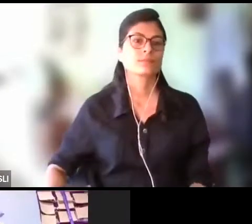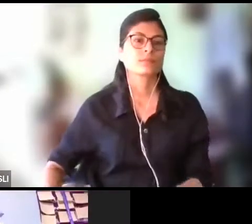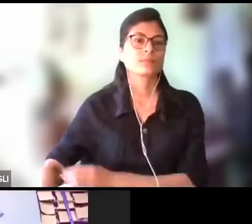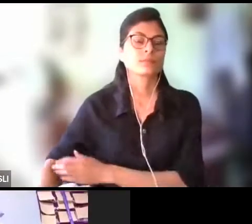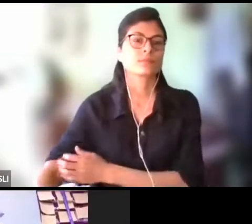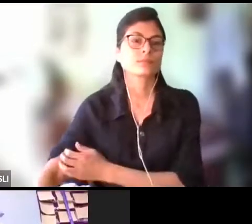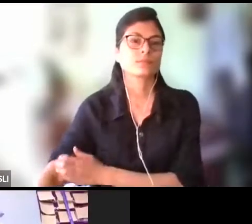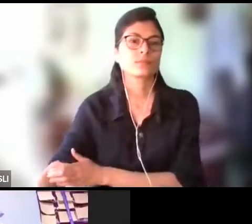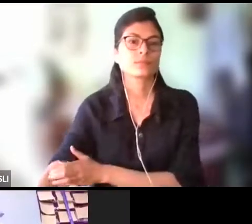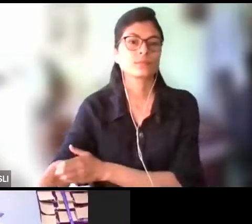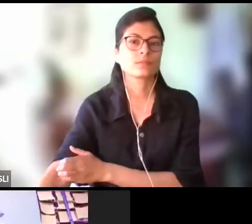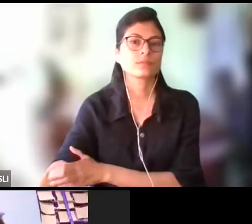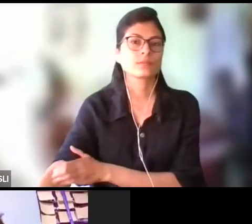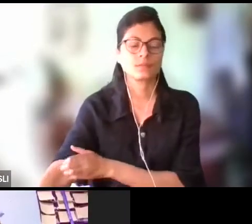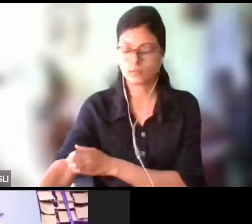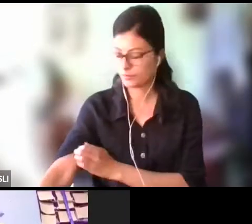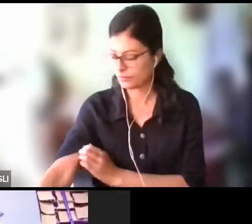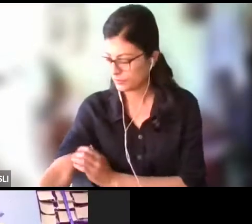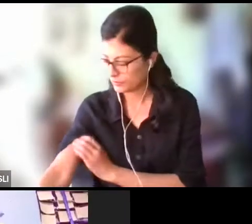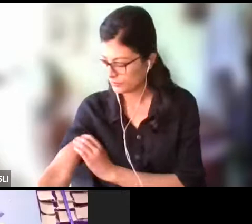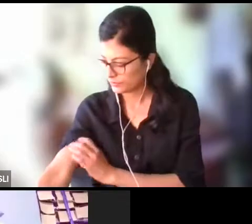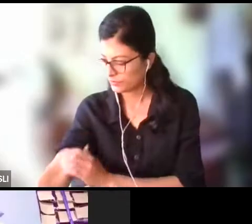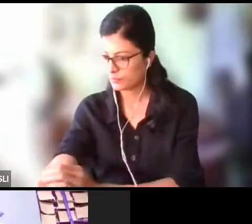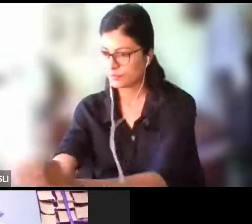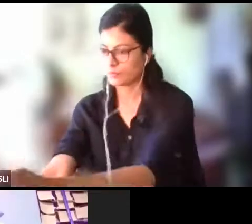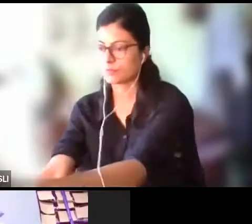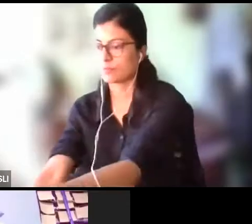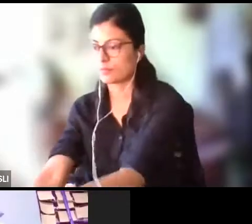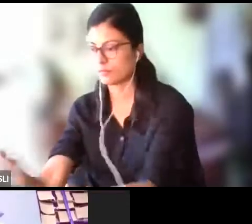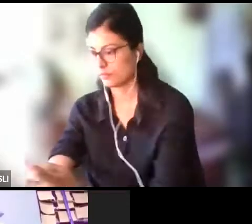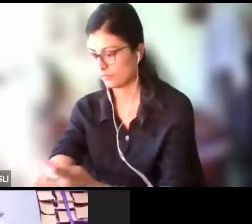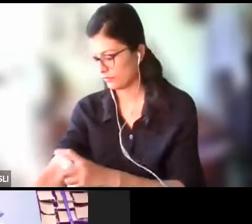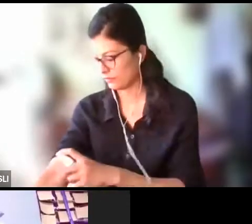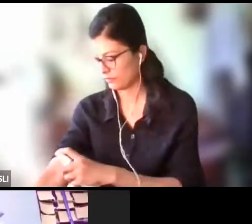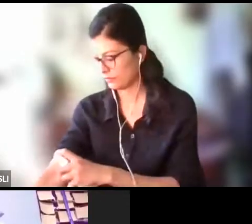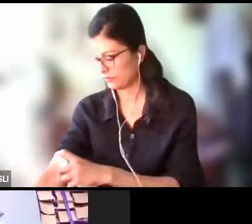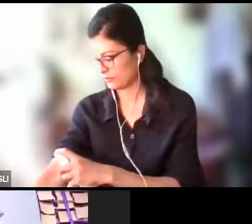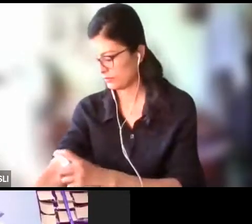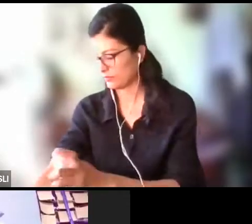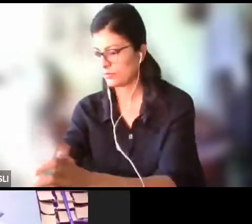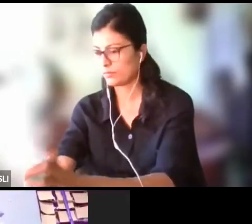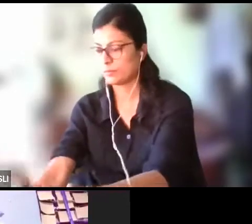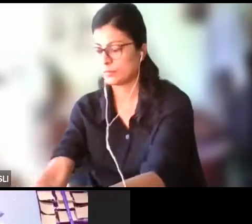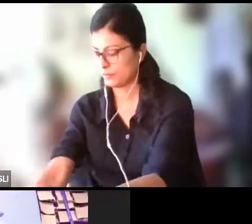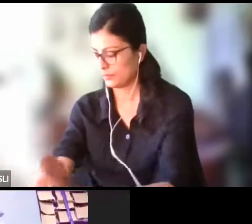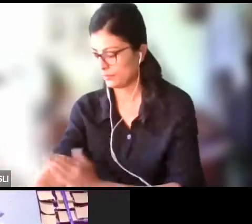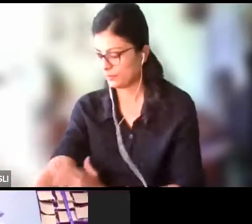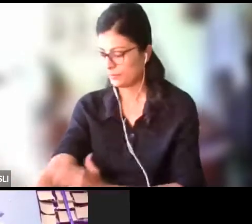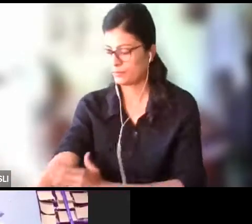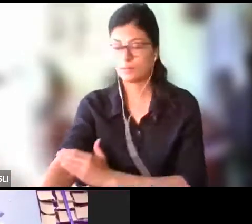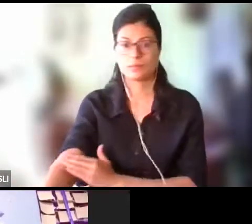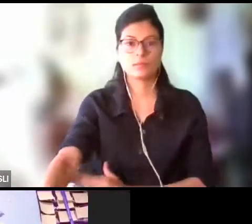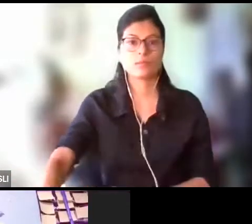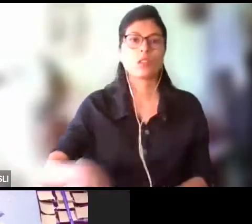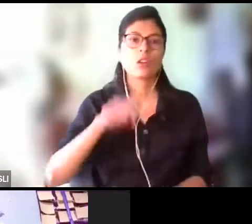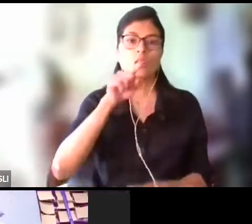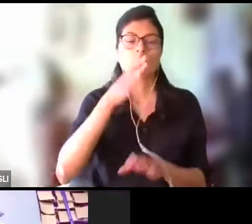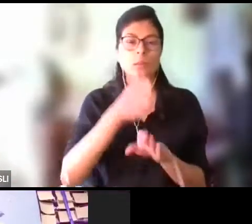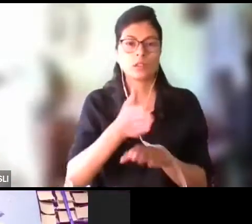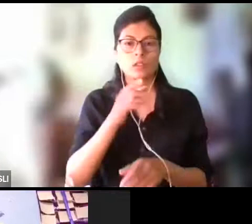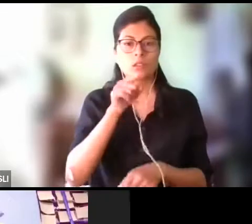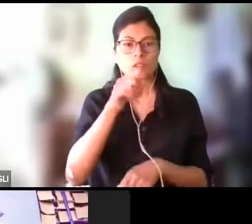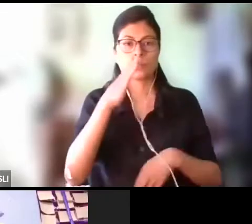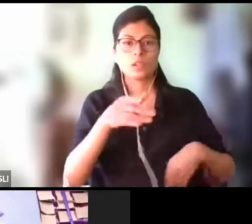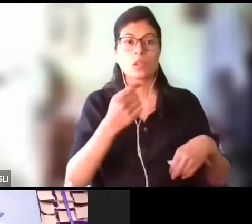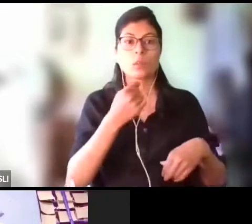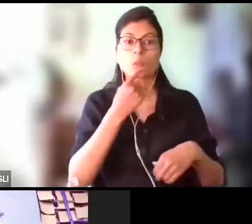practical experiences that you've been having. And, you know, the points that you ended on and started highlighting some of the efforts